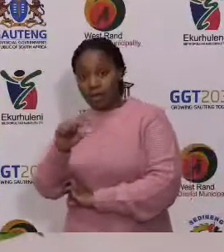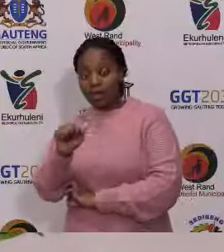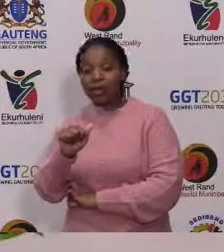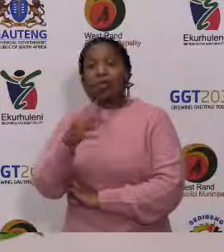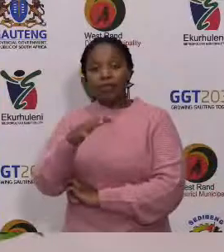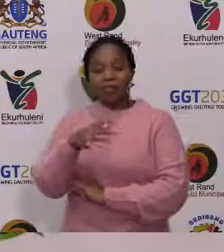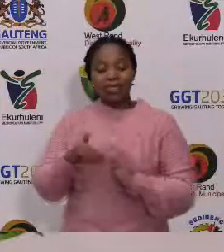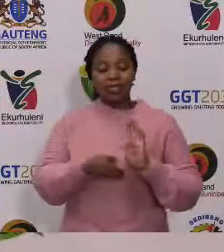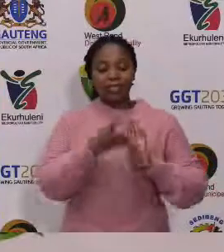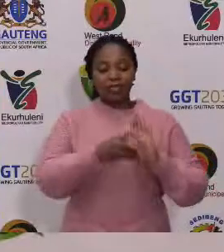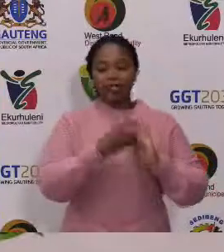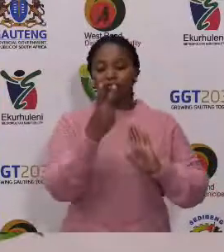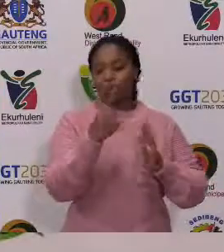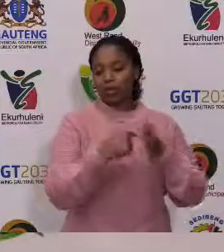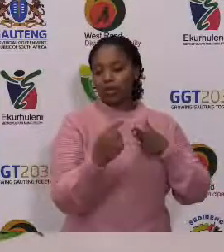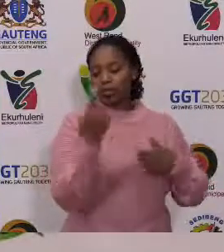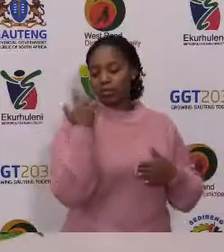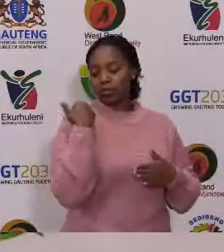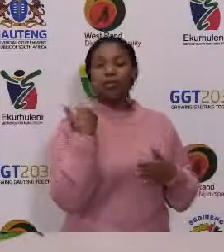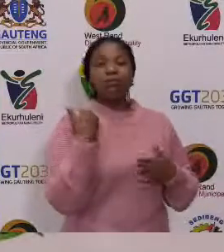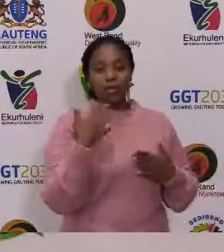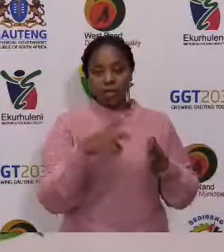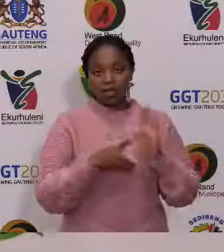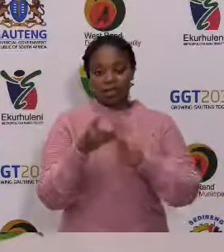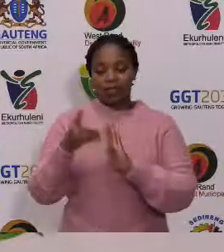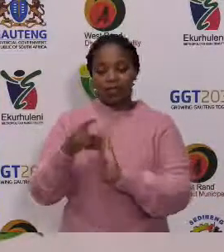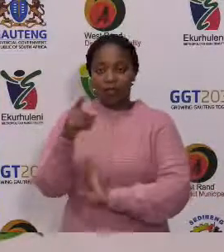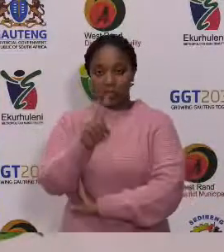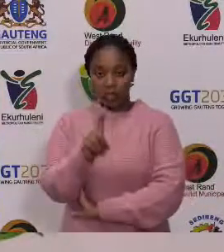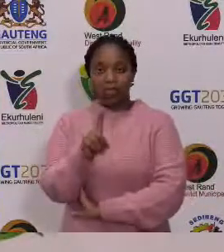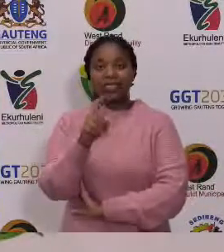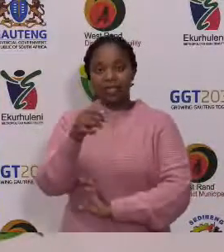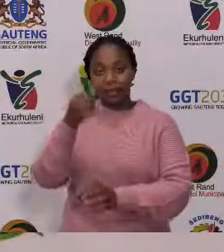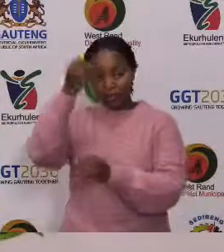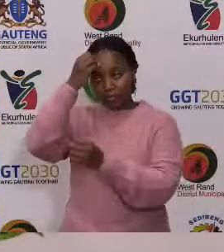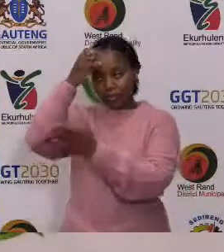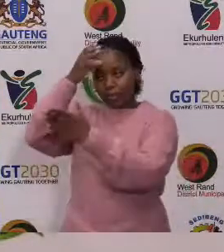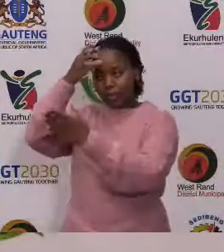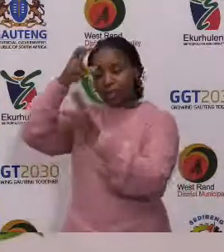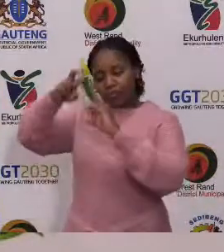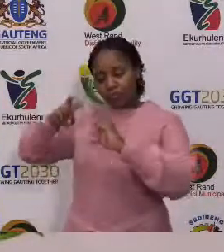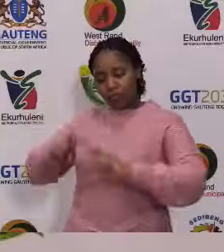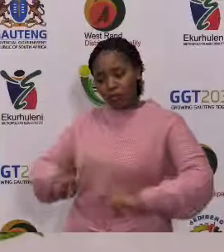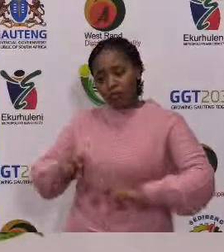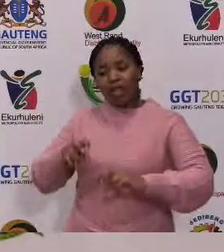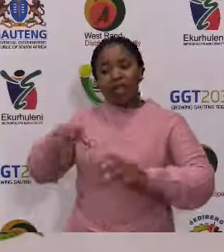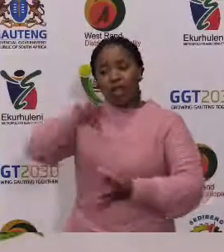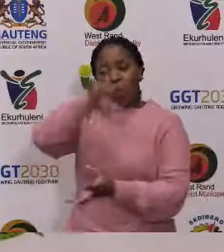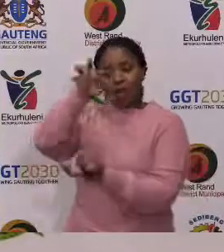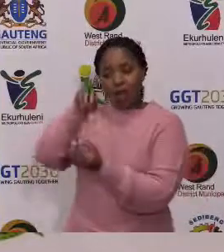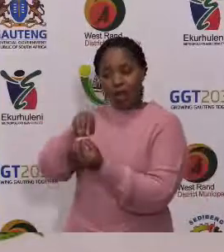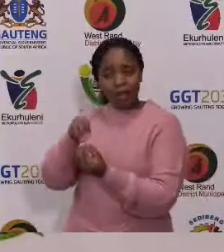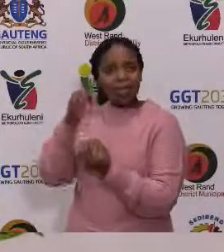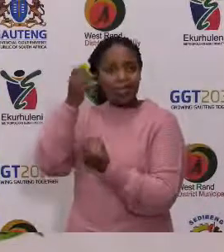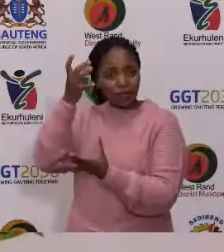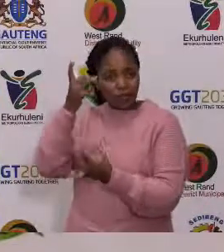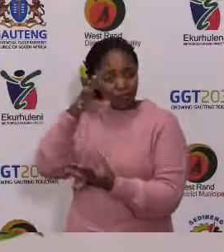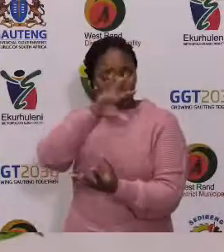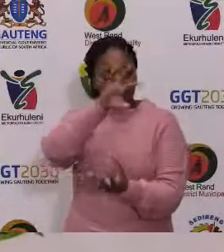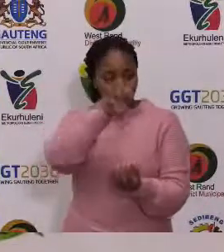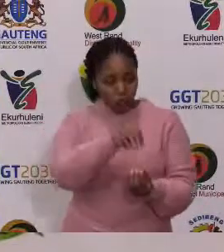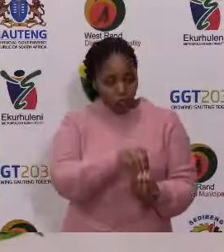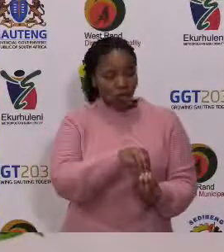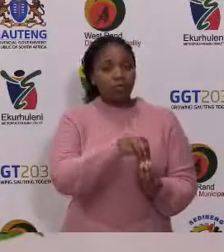an algorithm based on artificial intelligence. The advantage of that is that we put all the pieces of information that are relevant to the pandemic